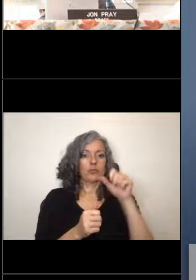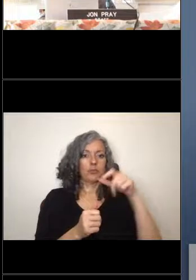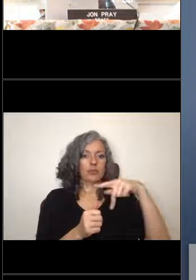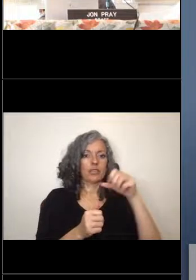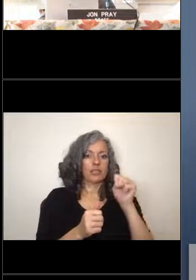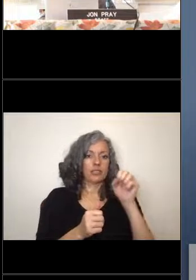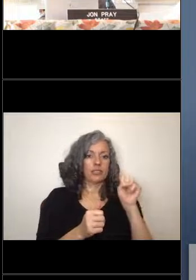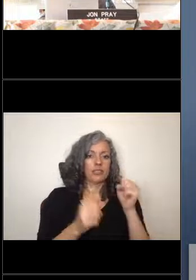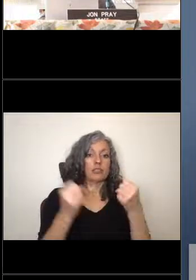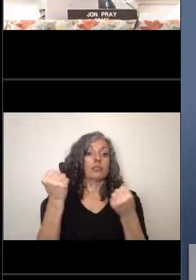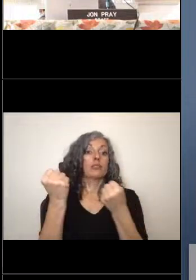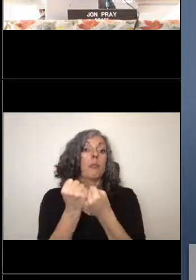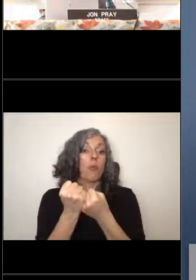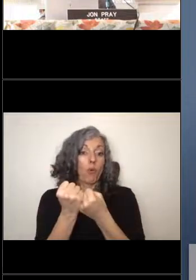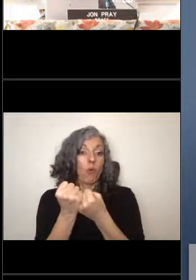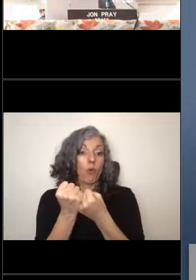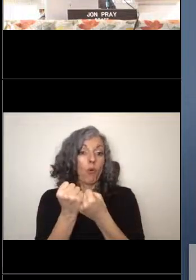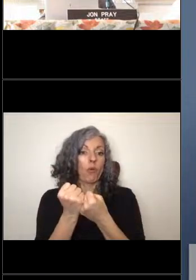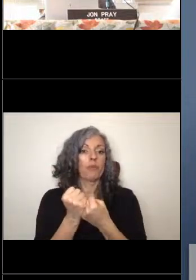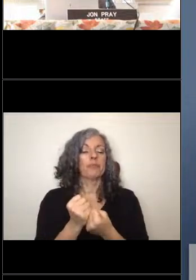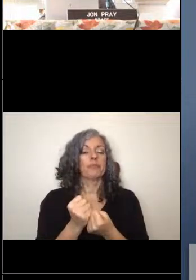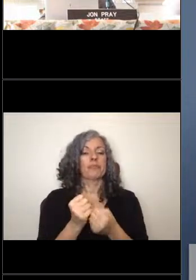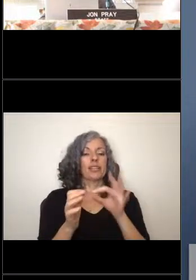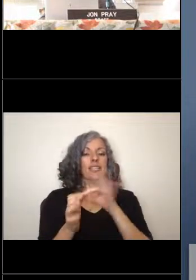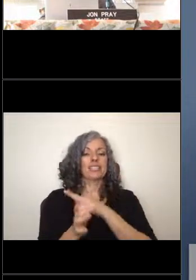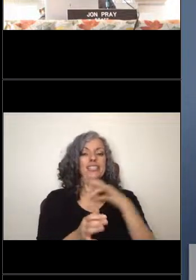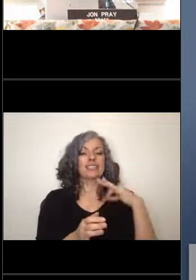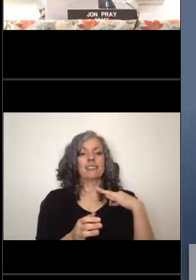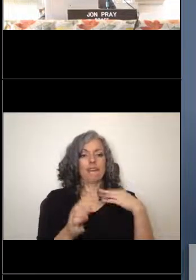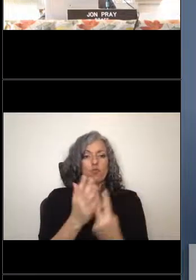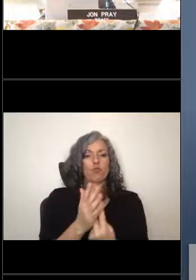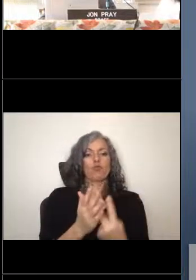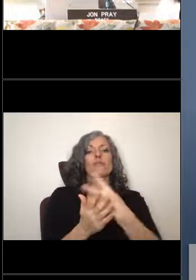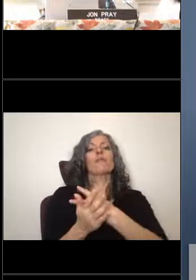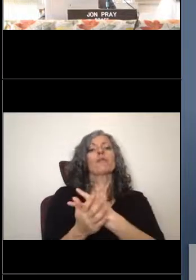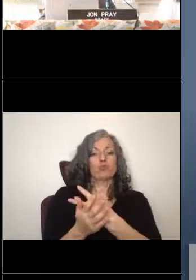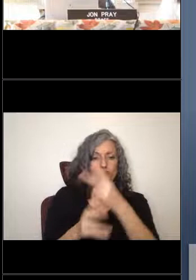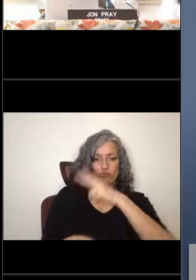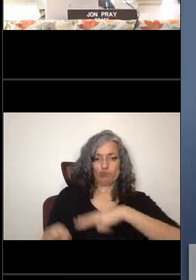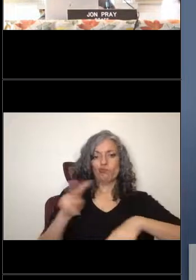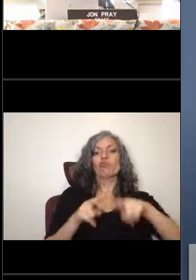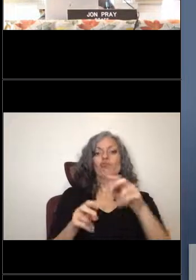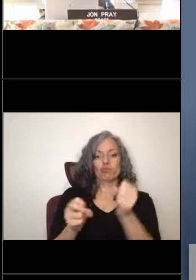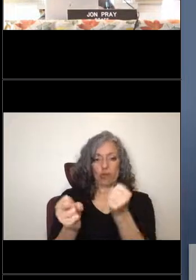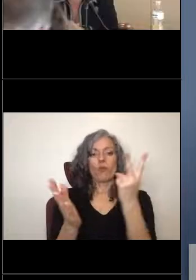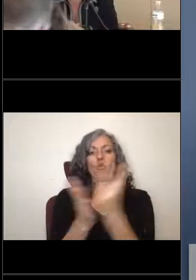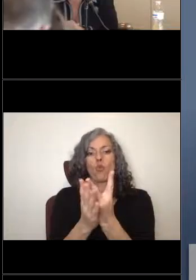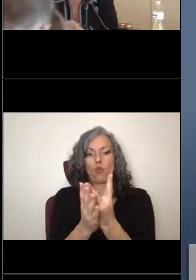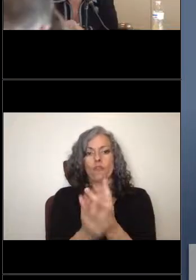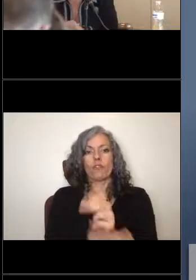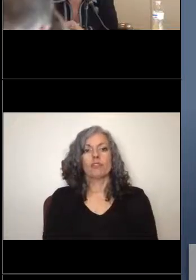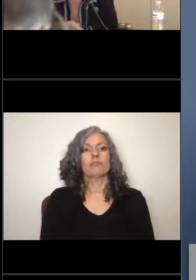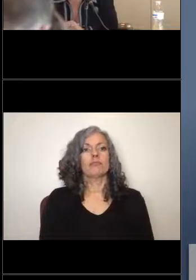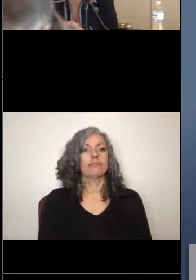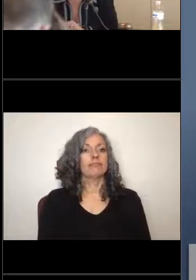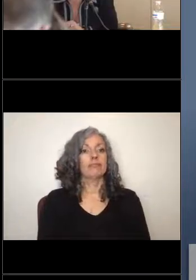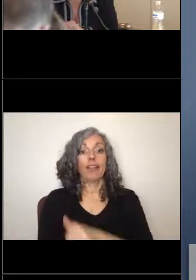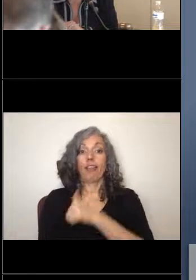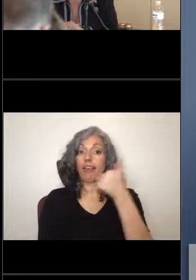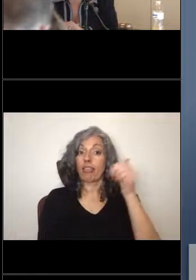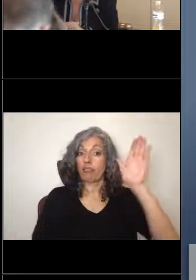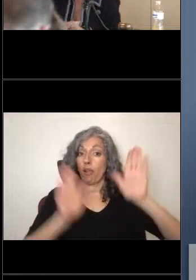has reviewed the allocation requests for 98 and 99 and recommends approval. Thank you. Do we have any public comment on this item? I